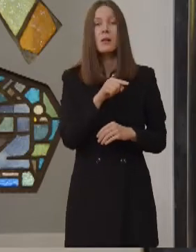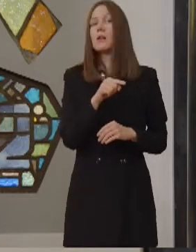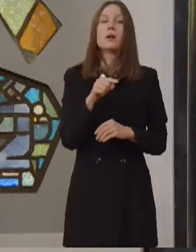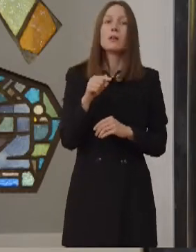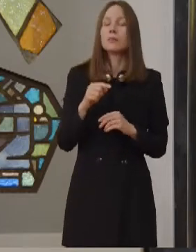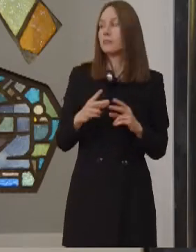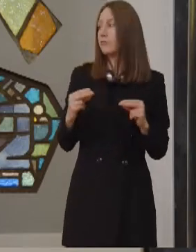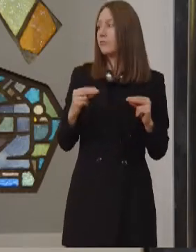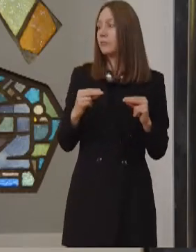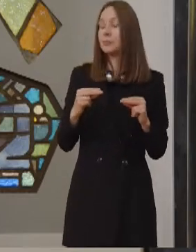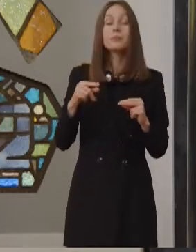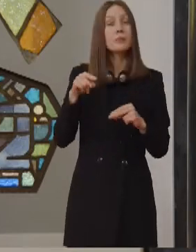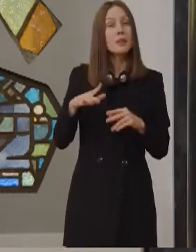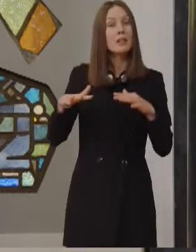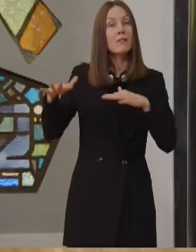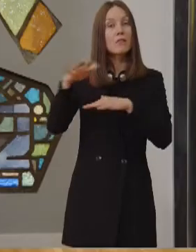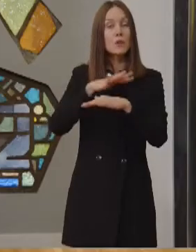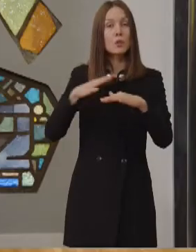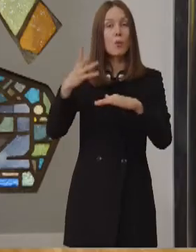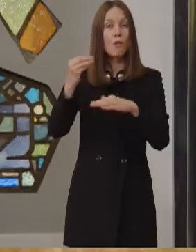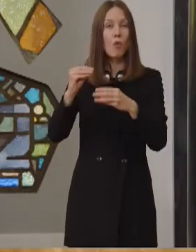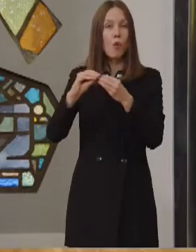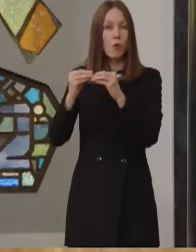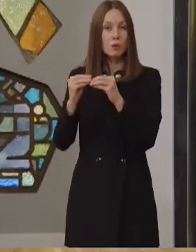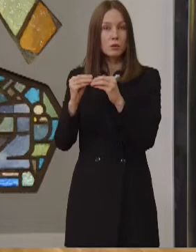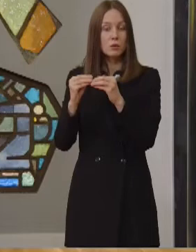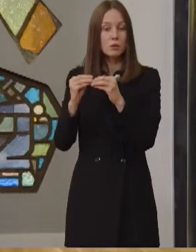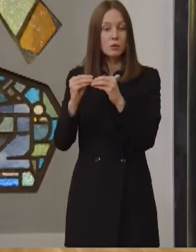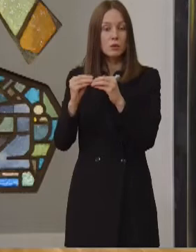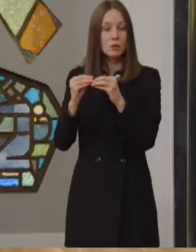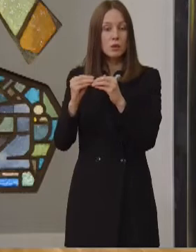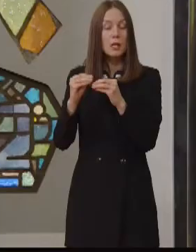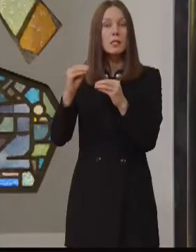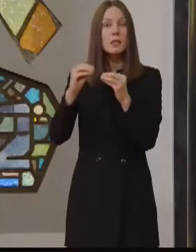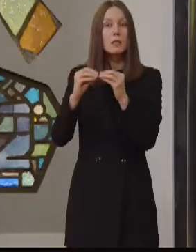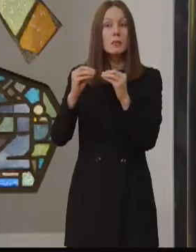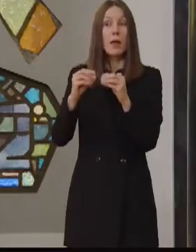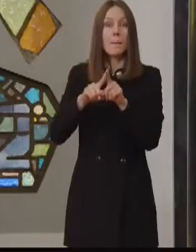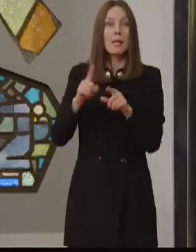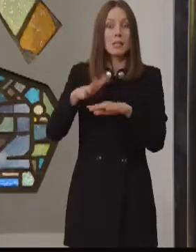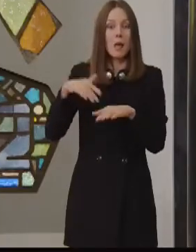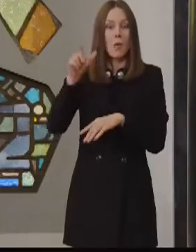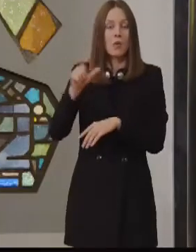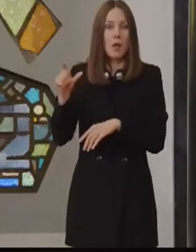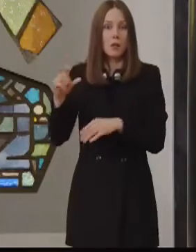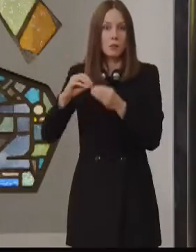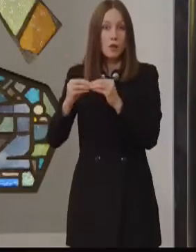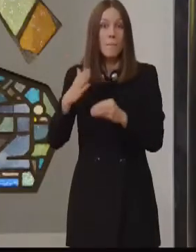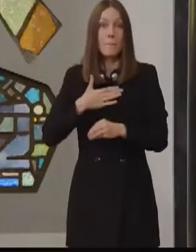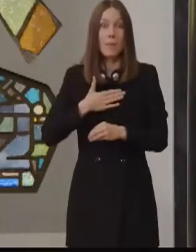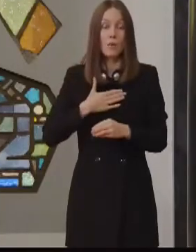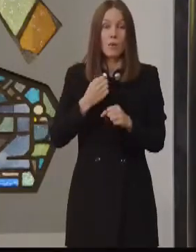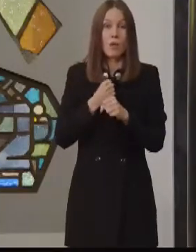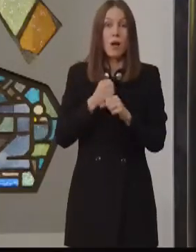So this is a compromise law. Well, this is a decision that we as members